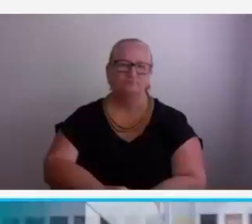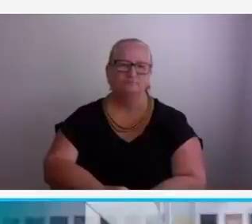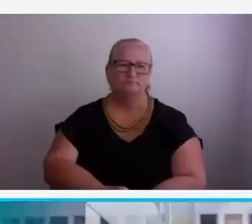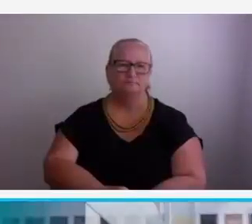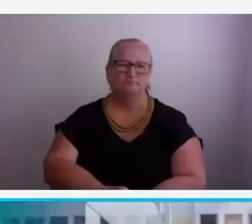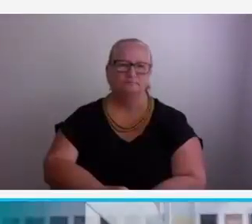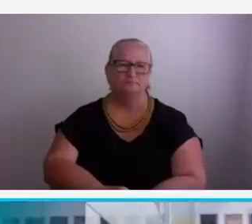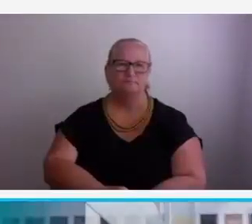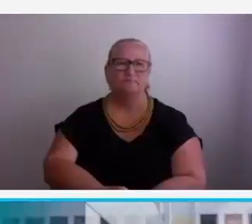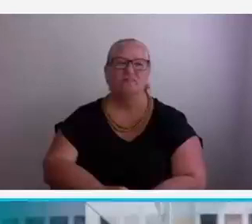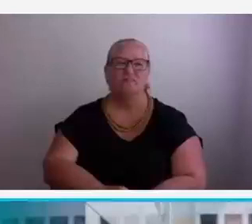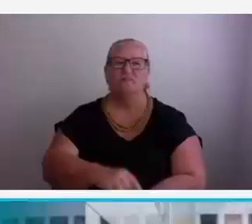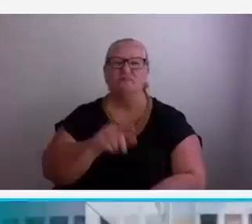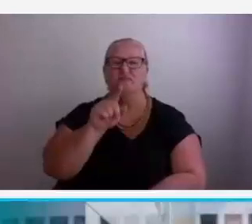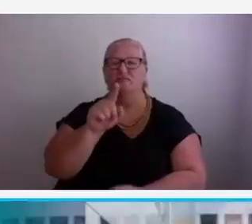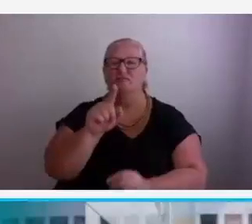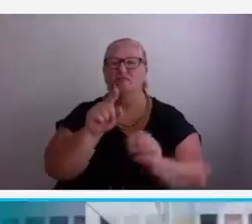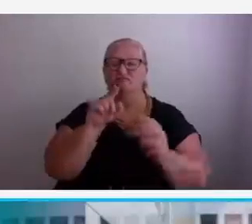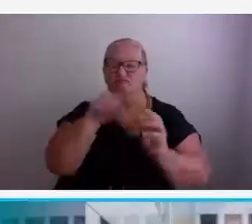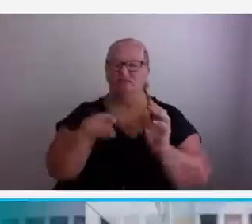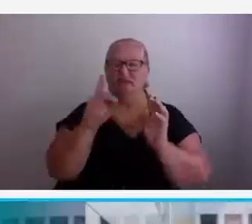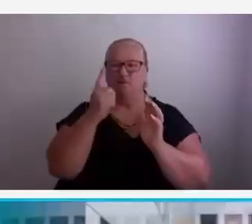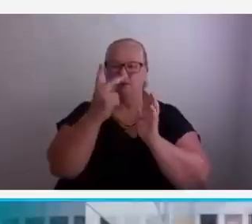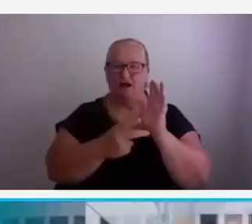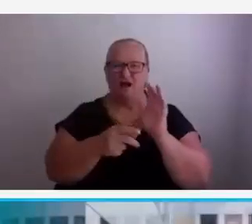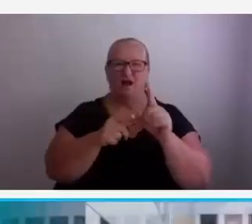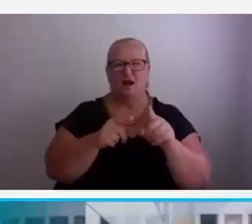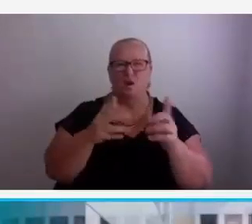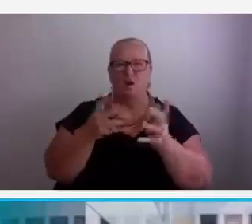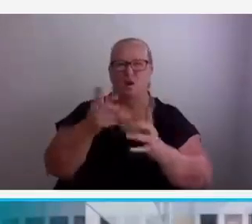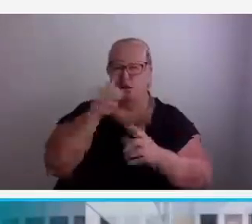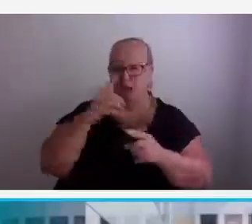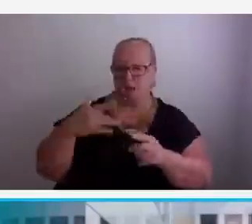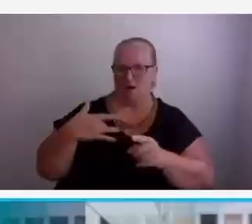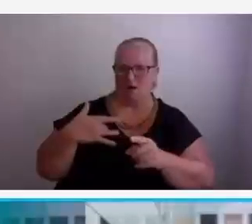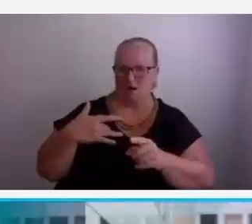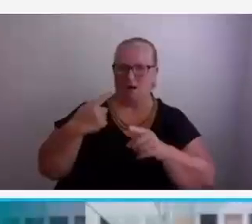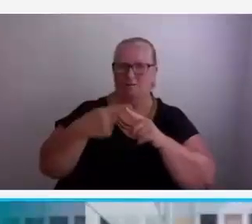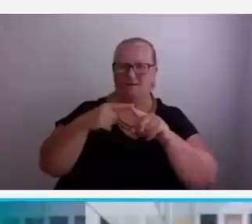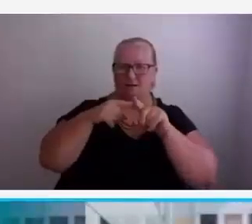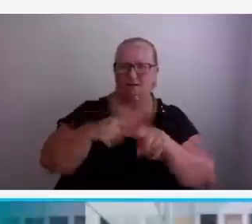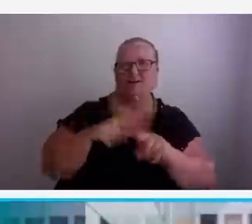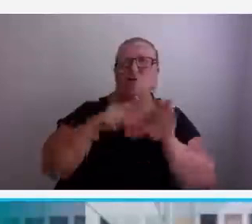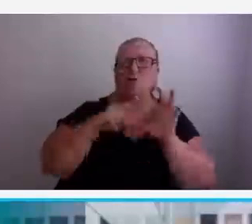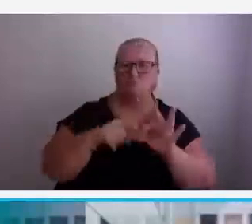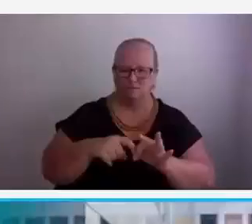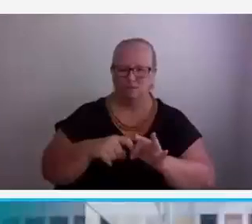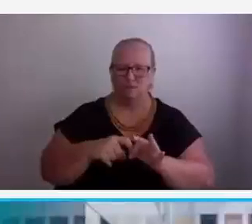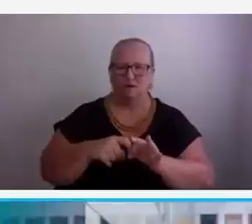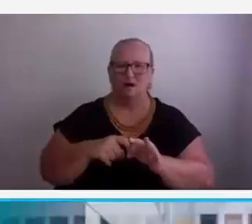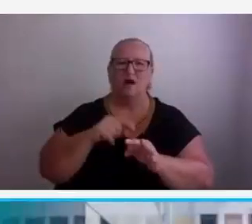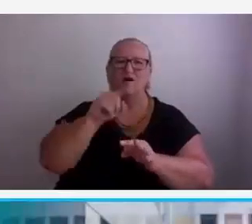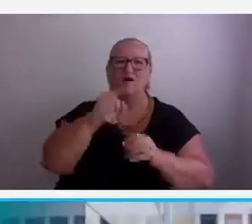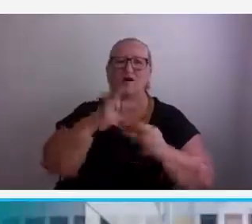The first part of the quarterly financial report covers viability and prudential compliance questions. These provide